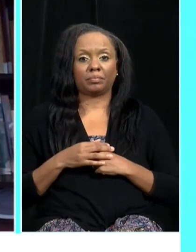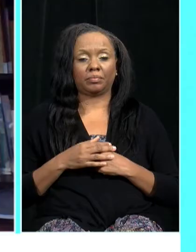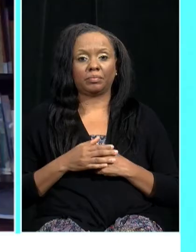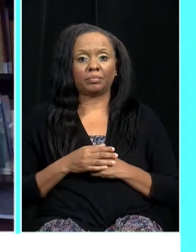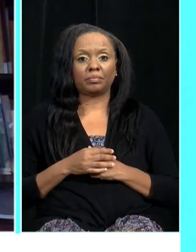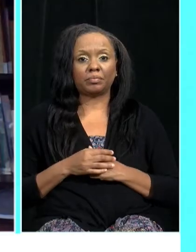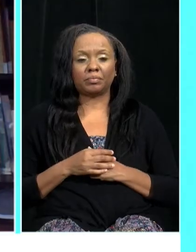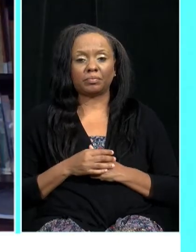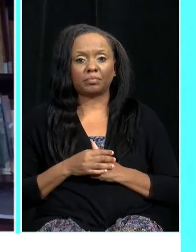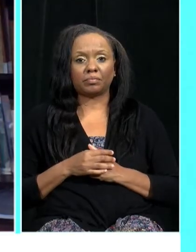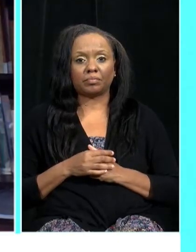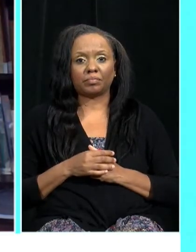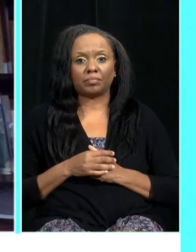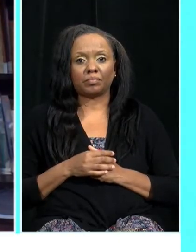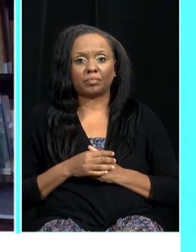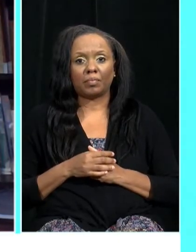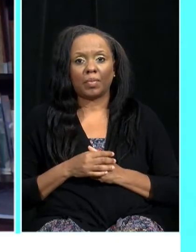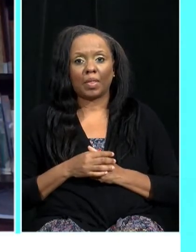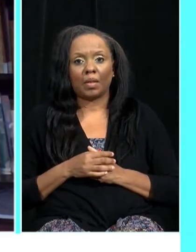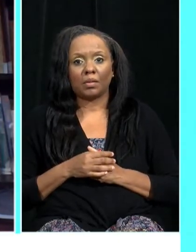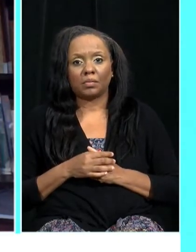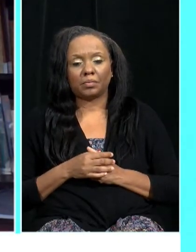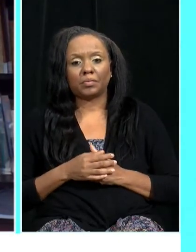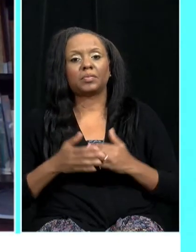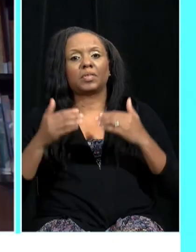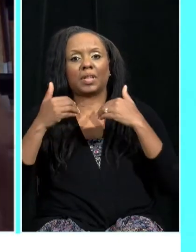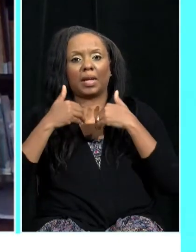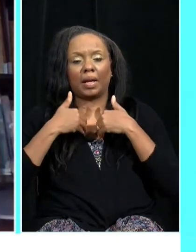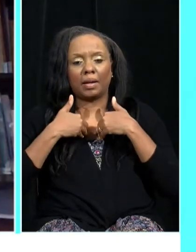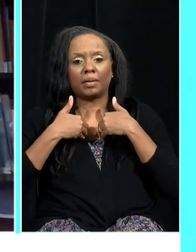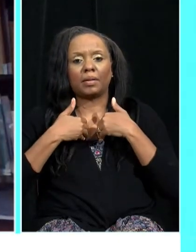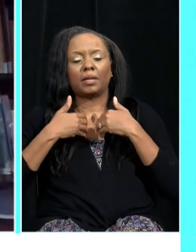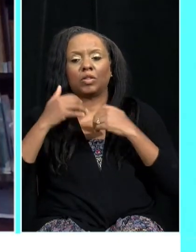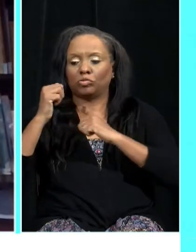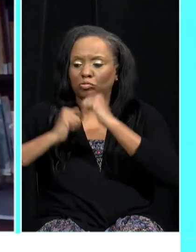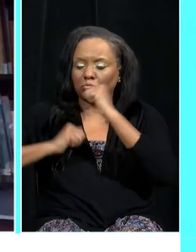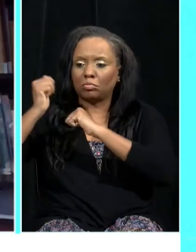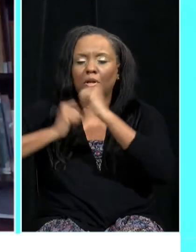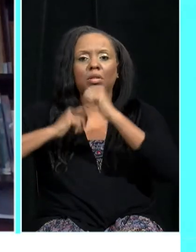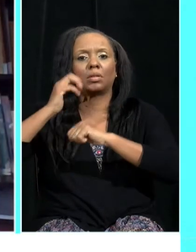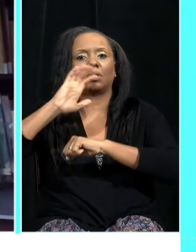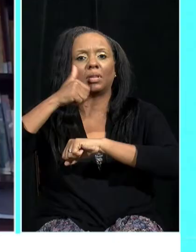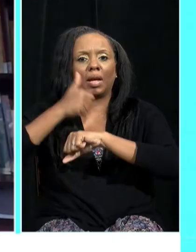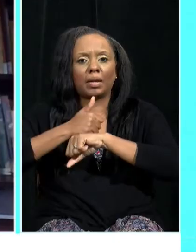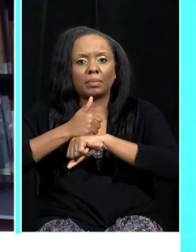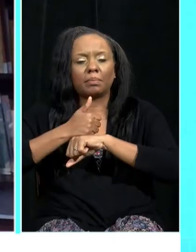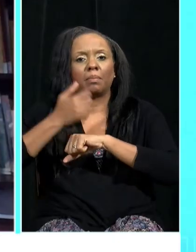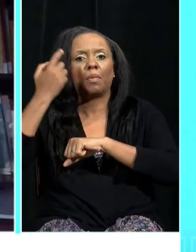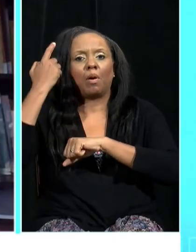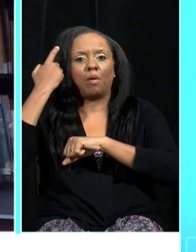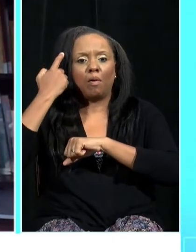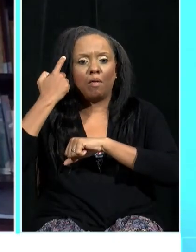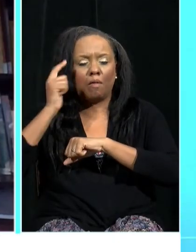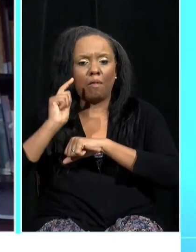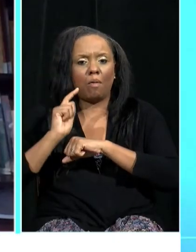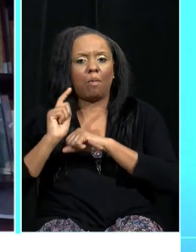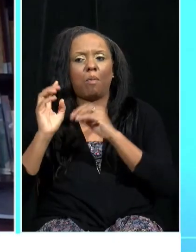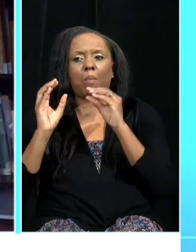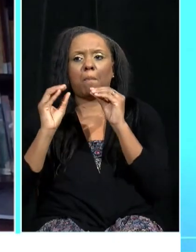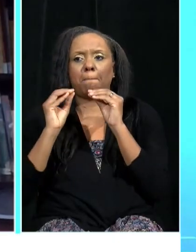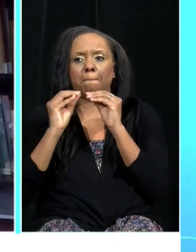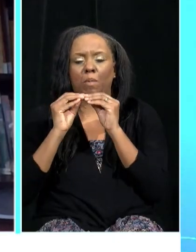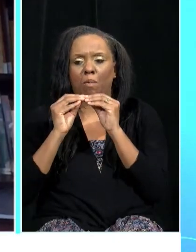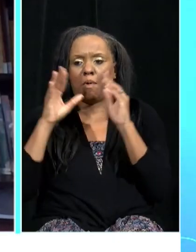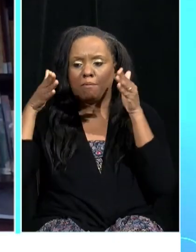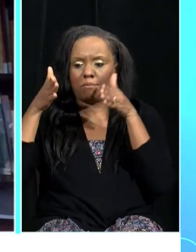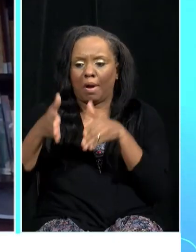facilitates private sector led growth. And given the structure we are in, that has to be the